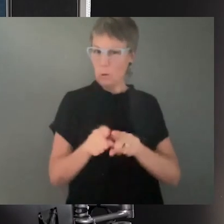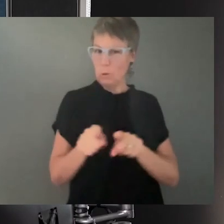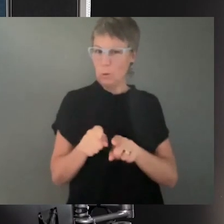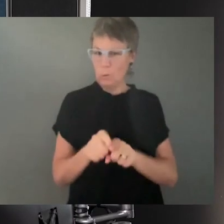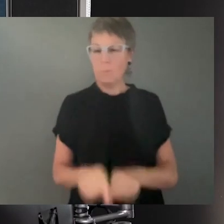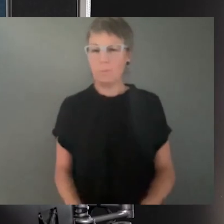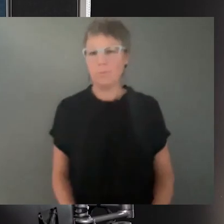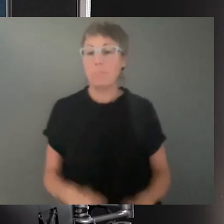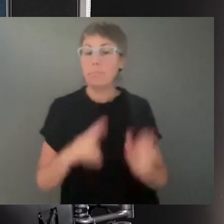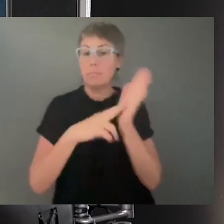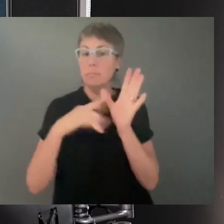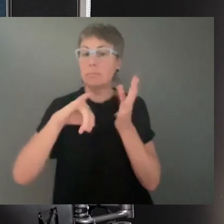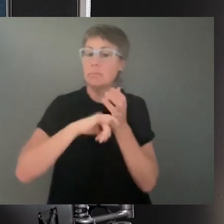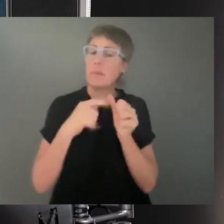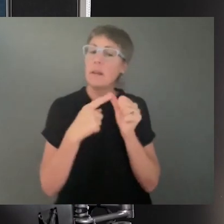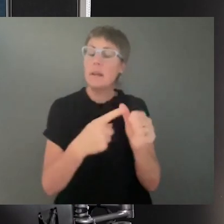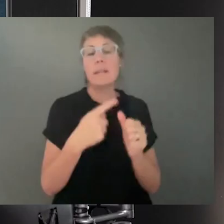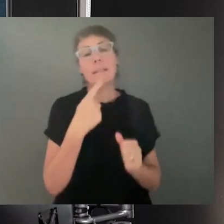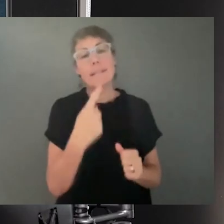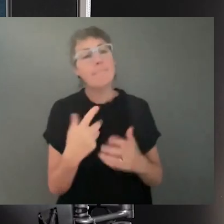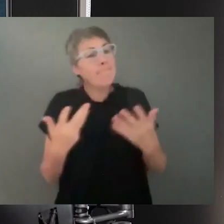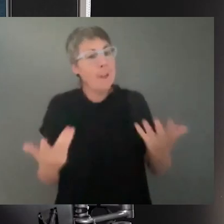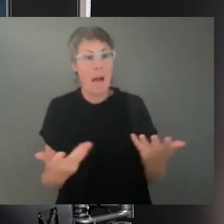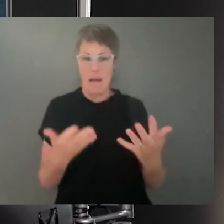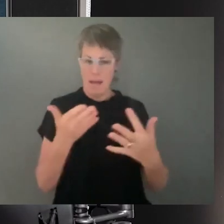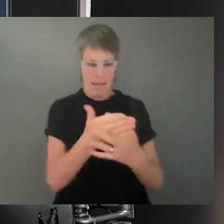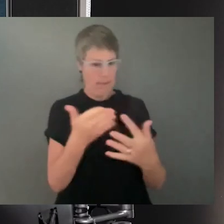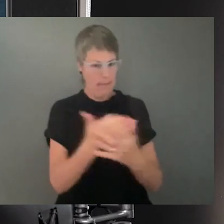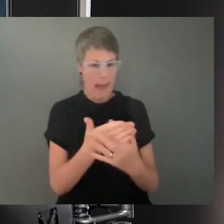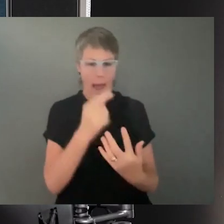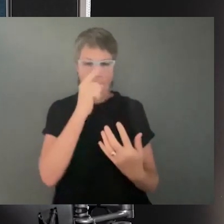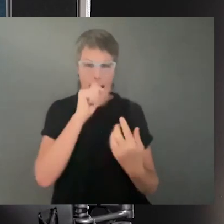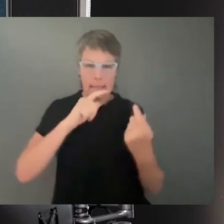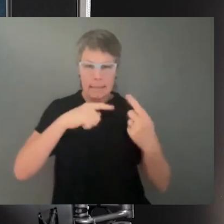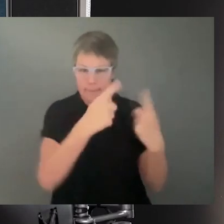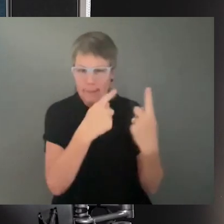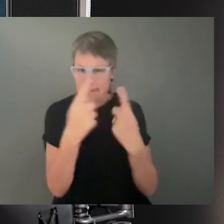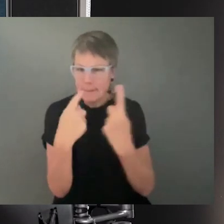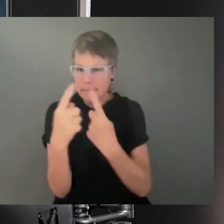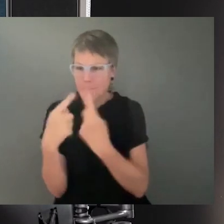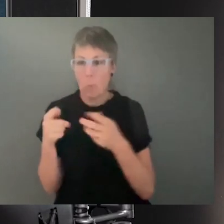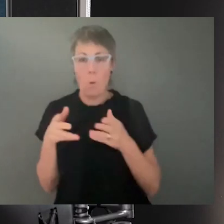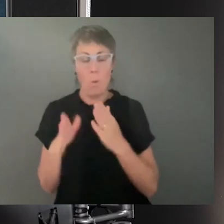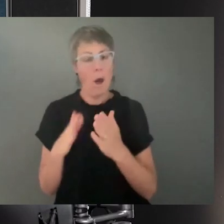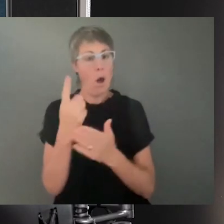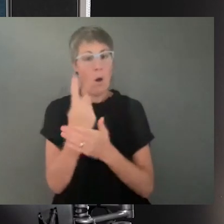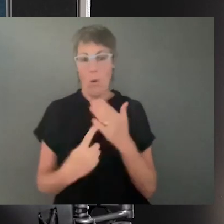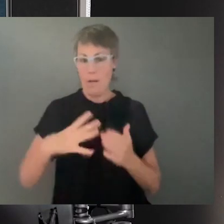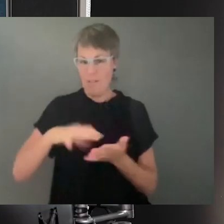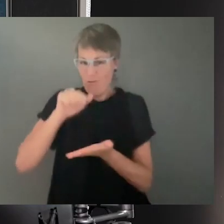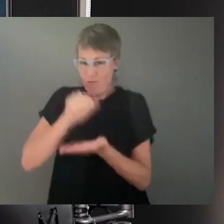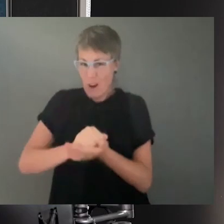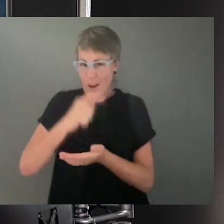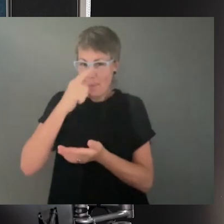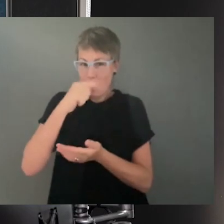think what I'd say is that there's always different ways to do something, and what it takes is getting